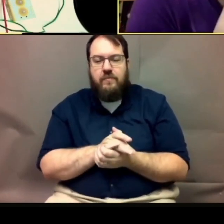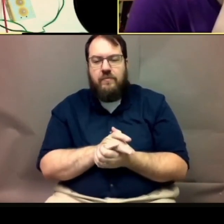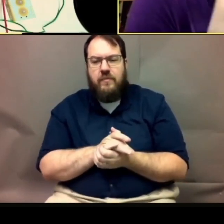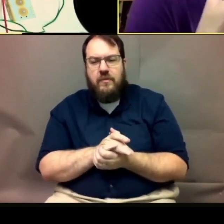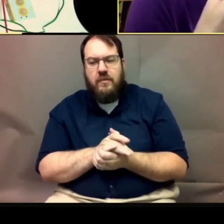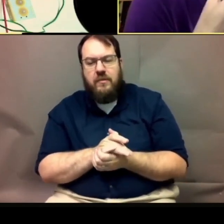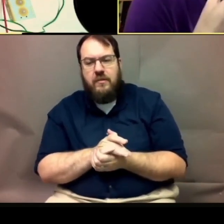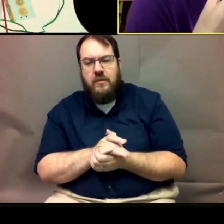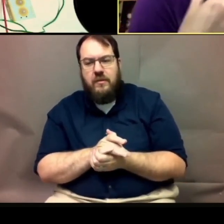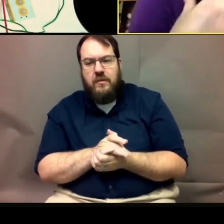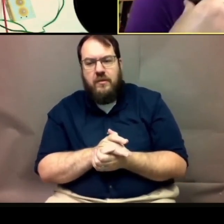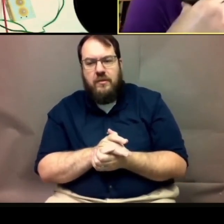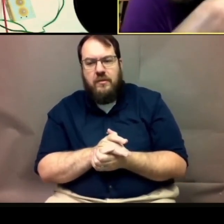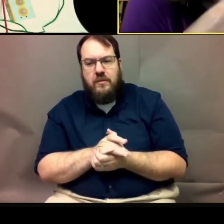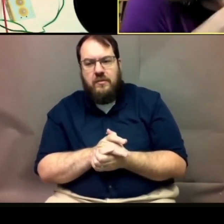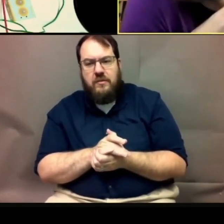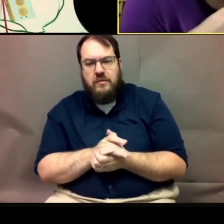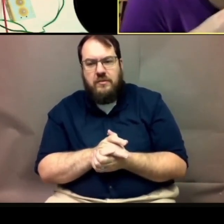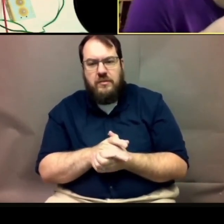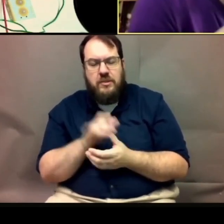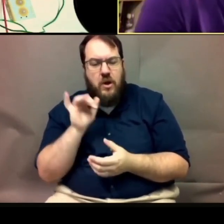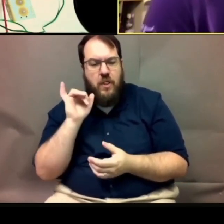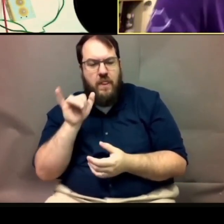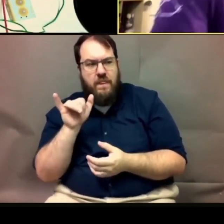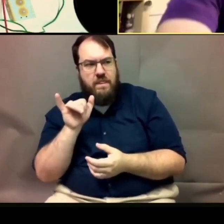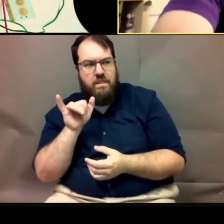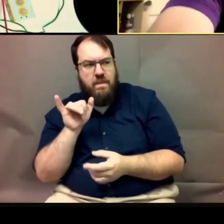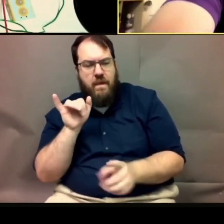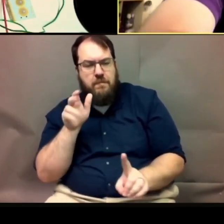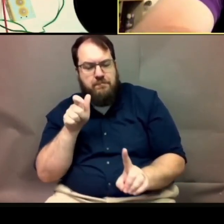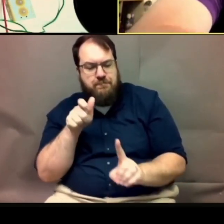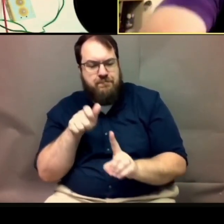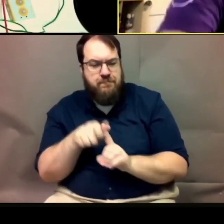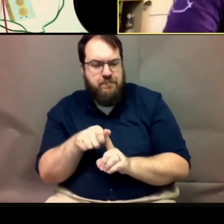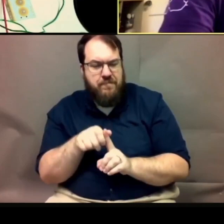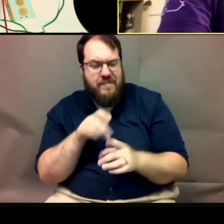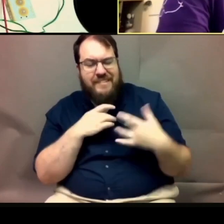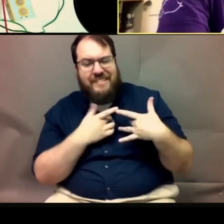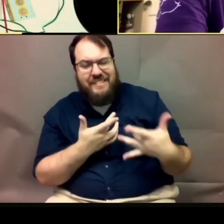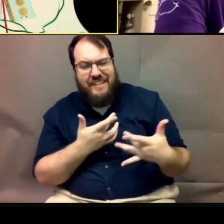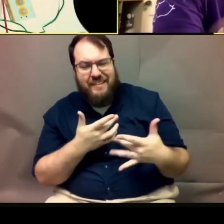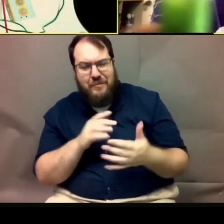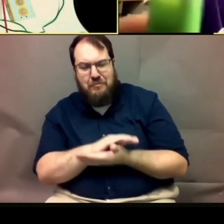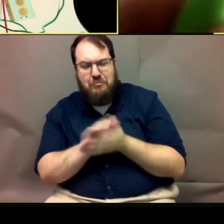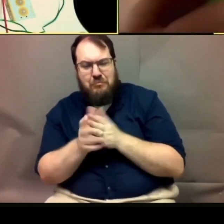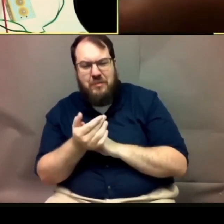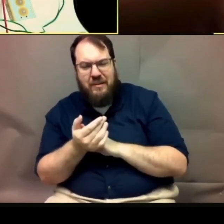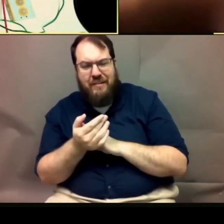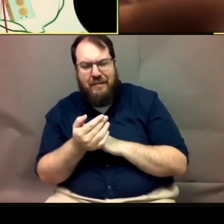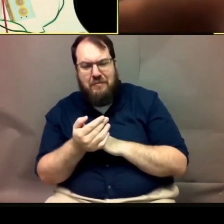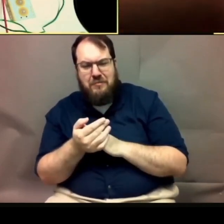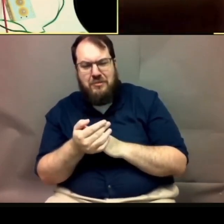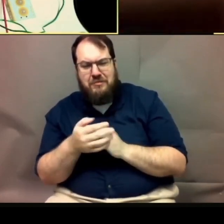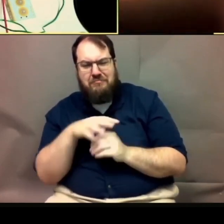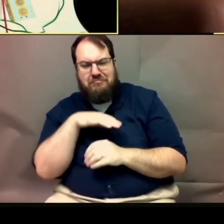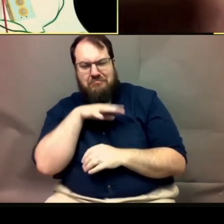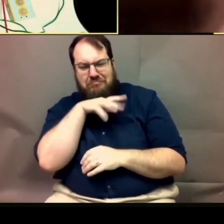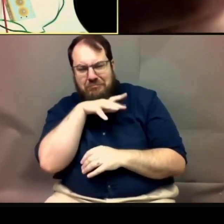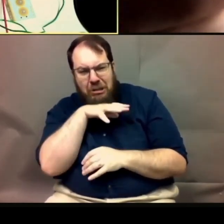that's because the alligator clips will tend to get kind of disgusting. Get gunky. Clip them